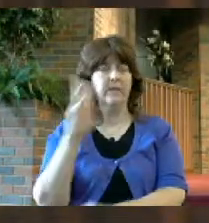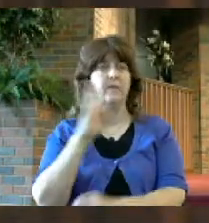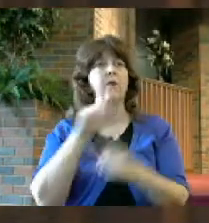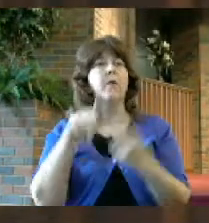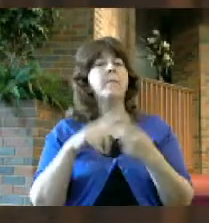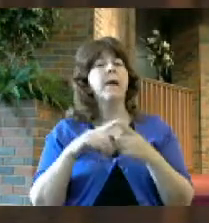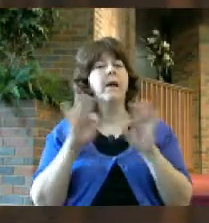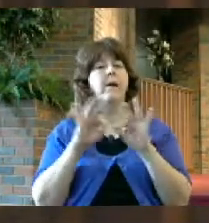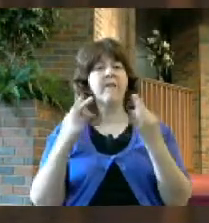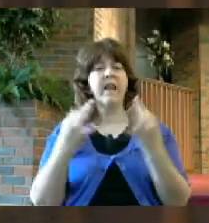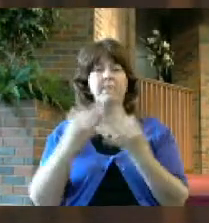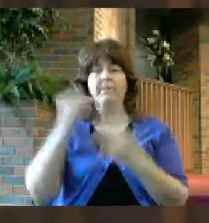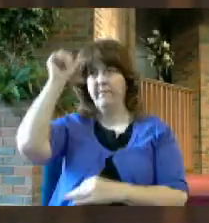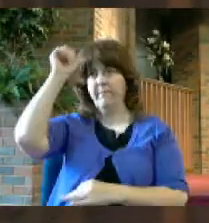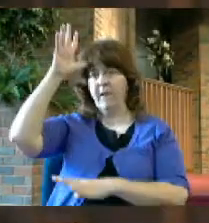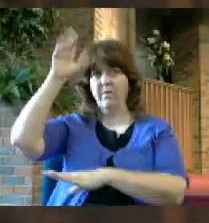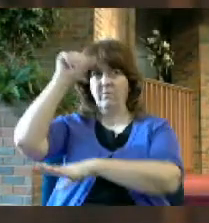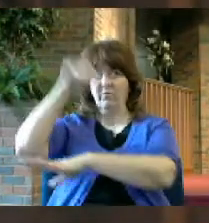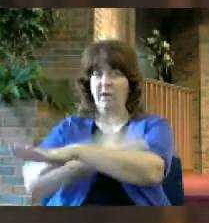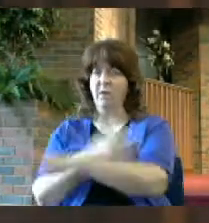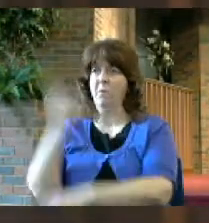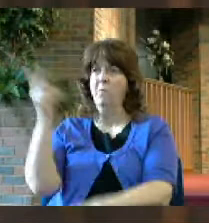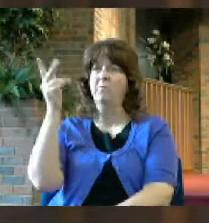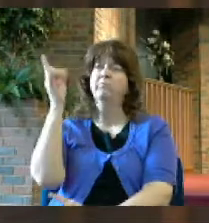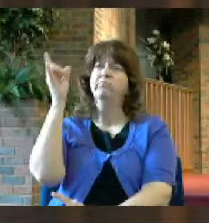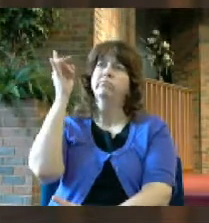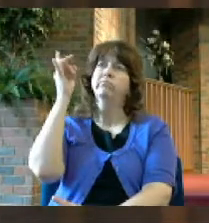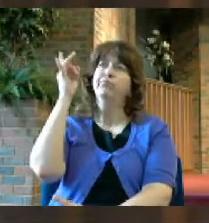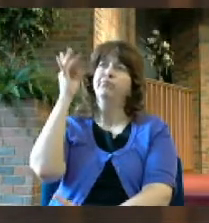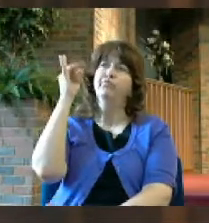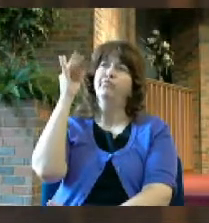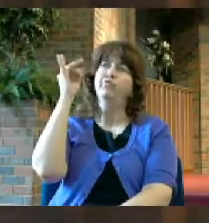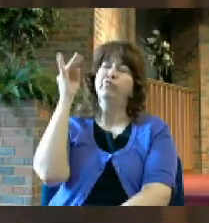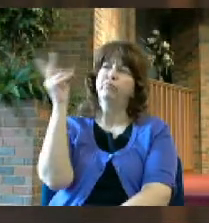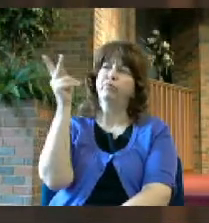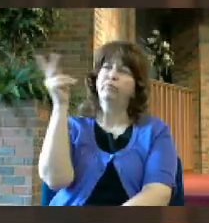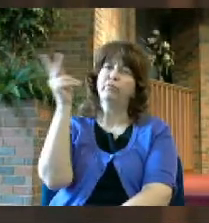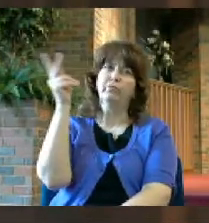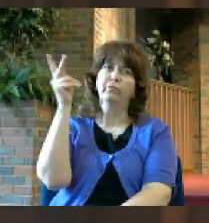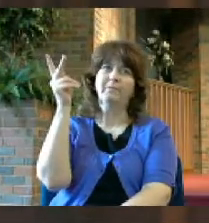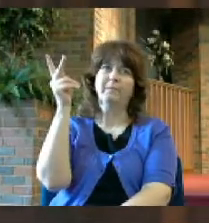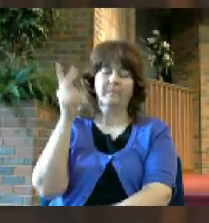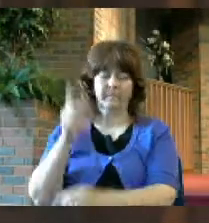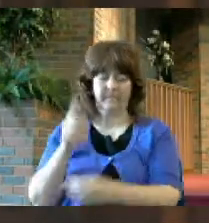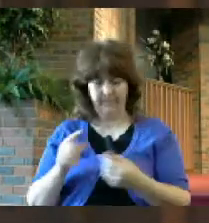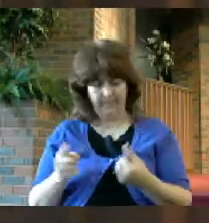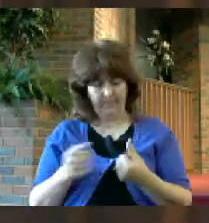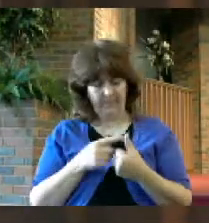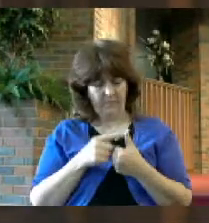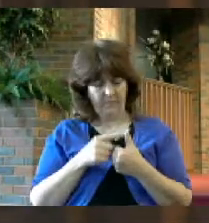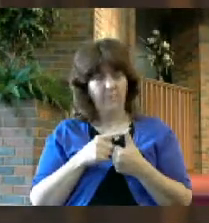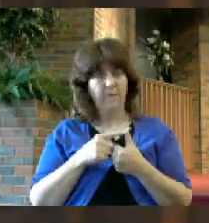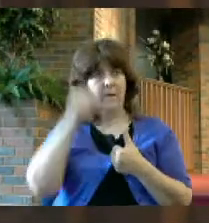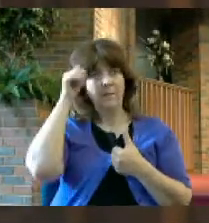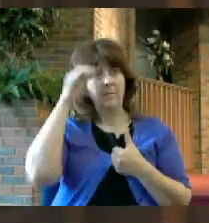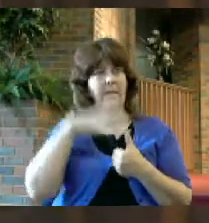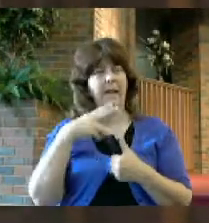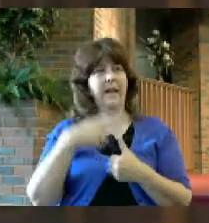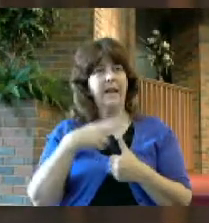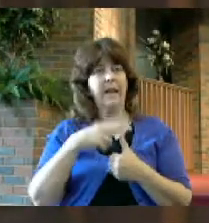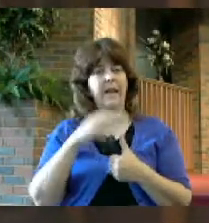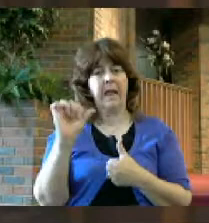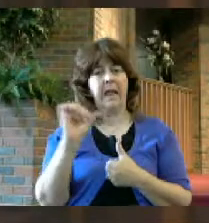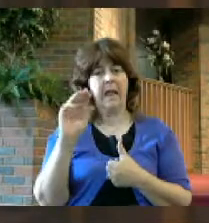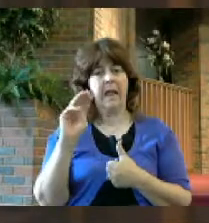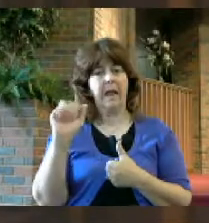pair. The first of the family members that I'm interested in, his name is Omri or Omri. His